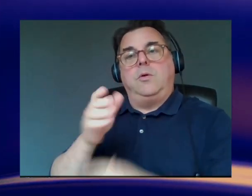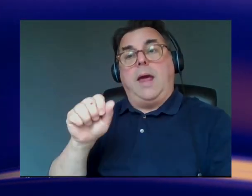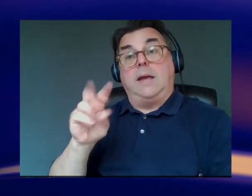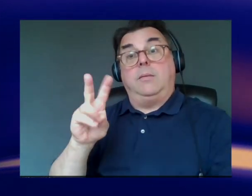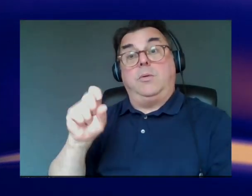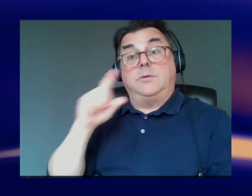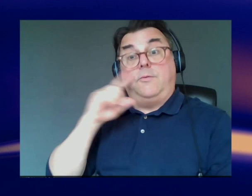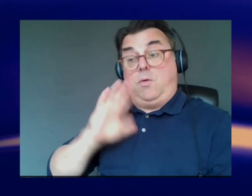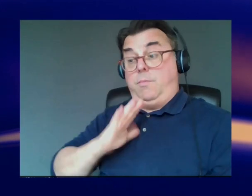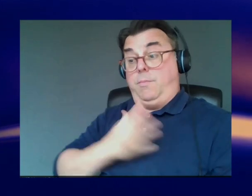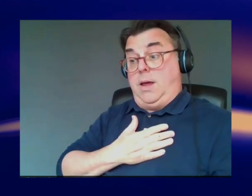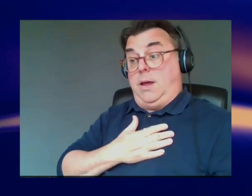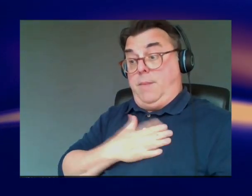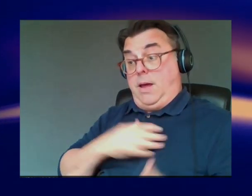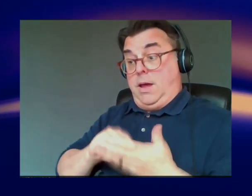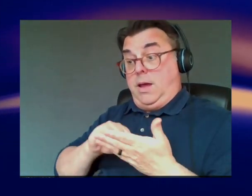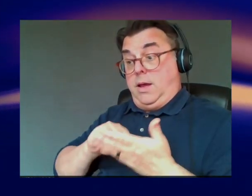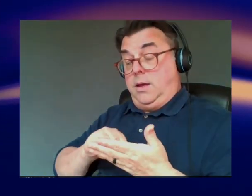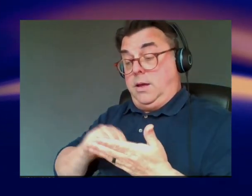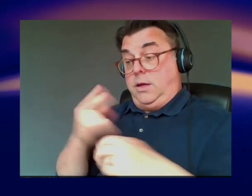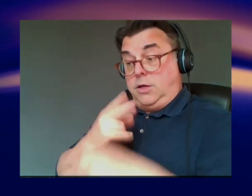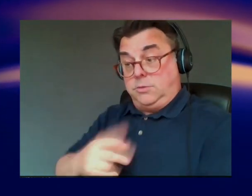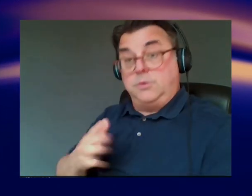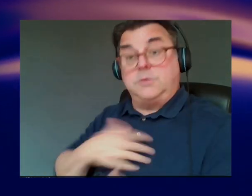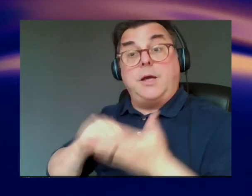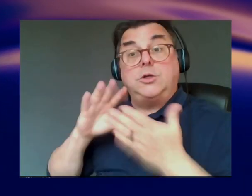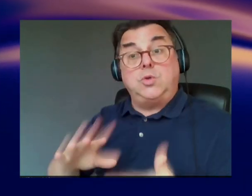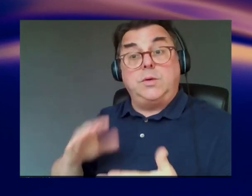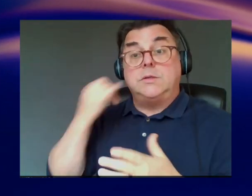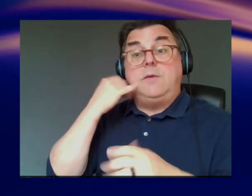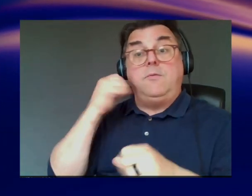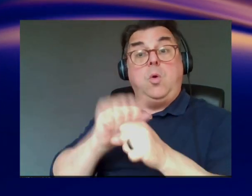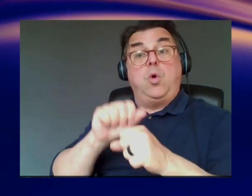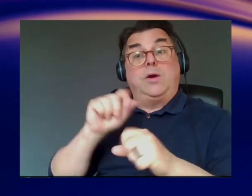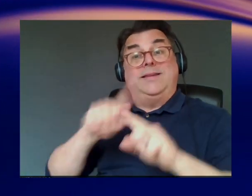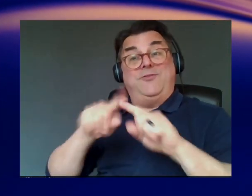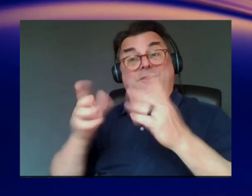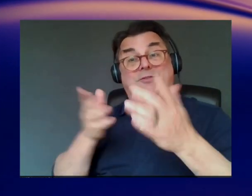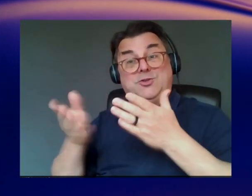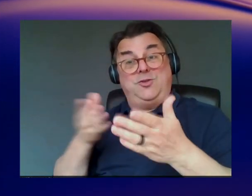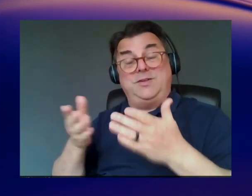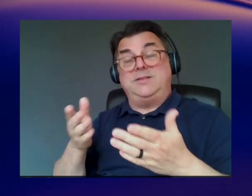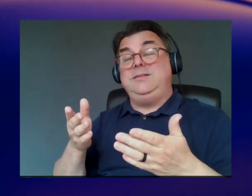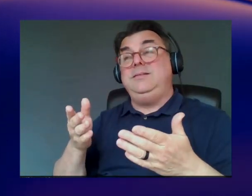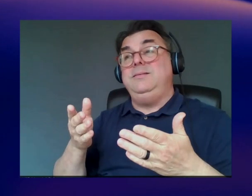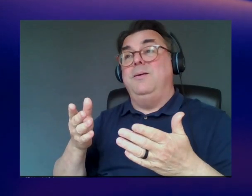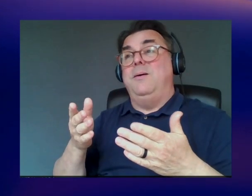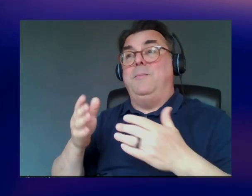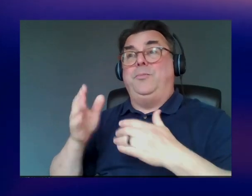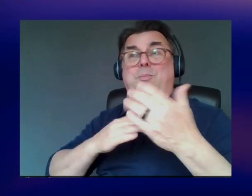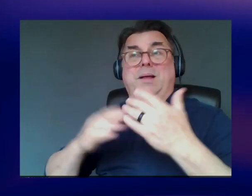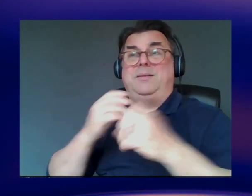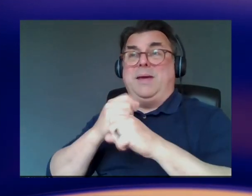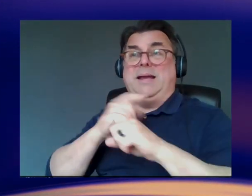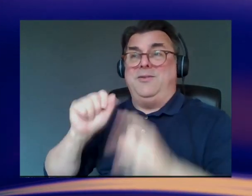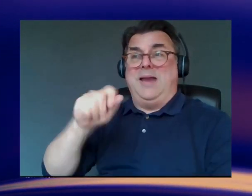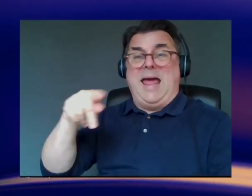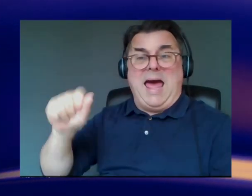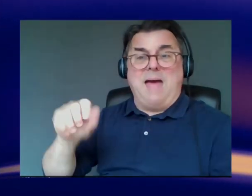certification. So now we have the ability to demonstrate this. We can test. We can take a test. I know personally speaking that earning